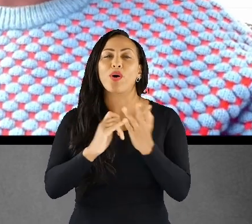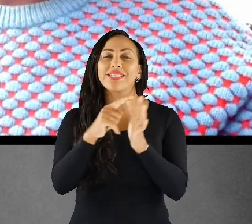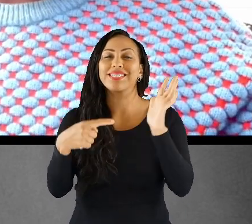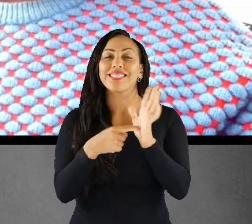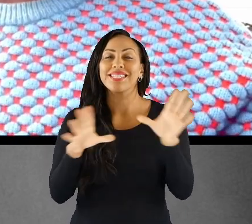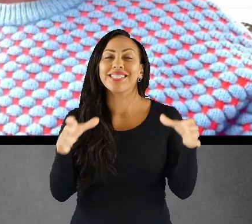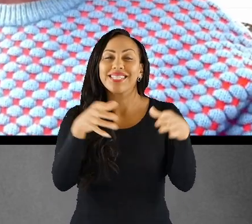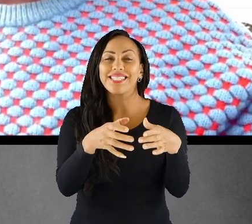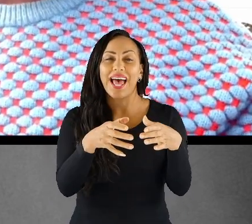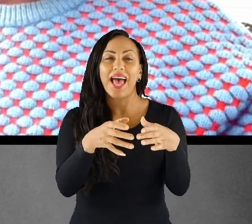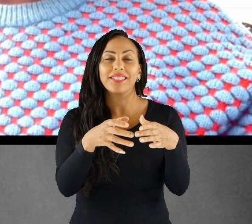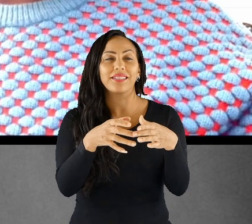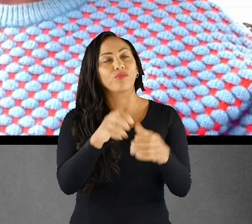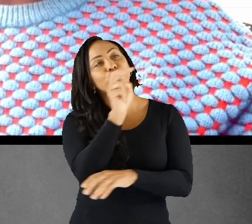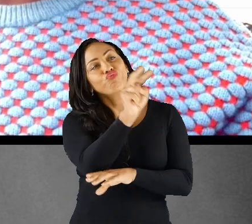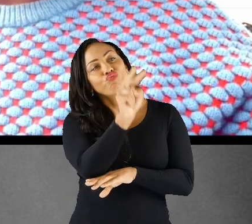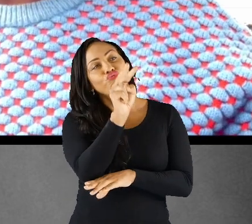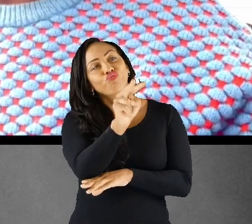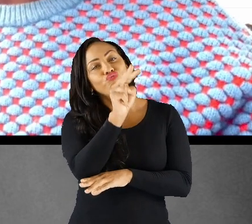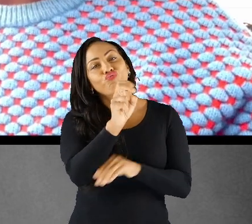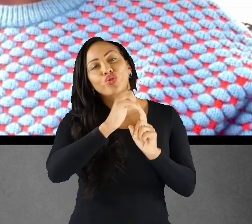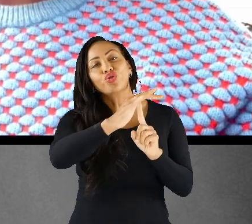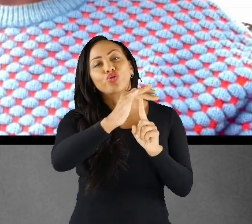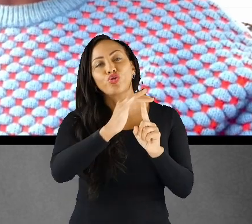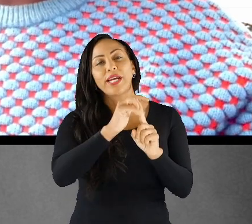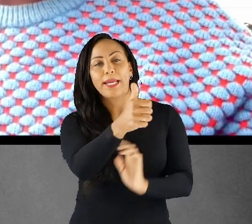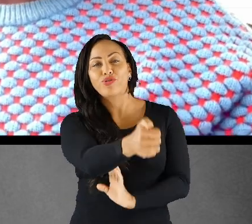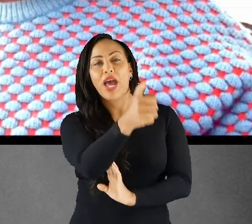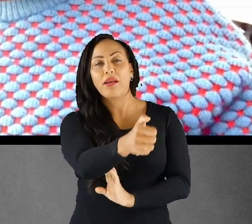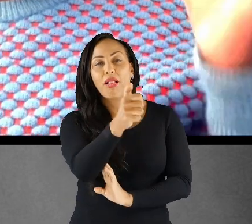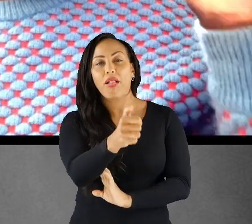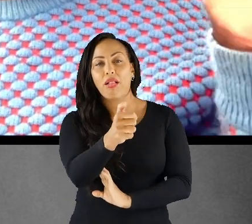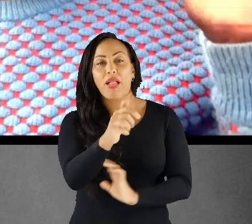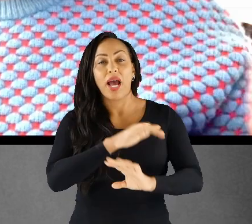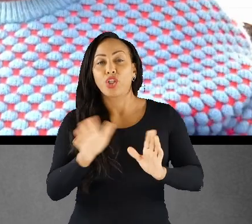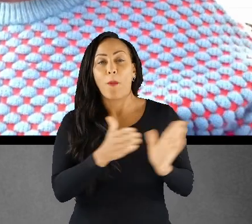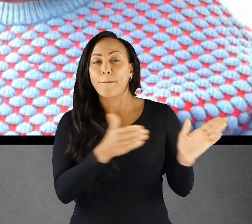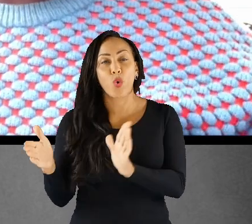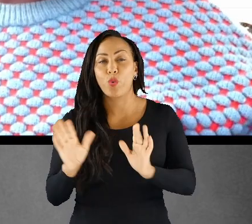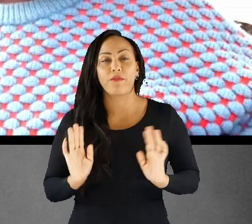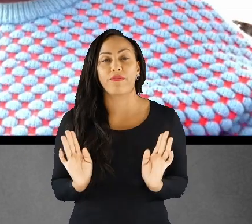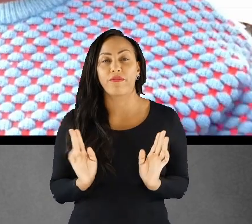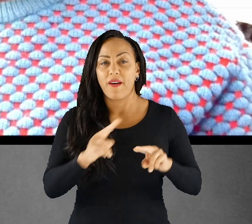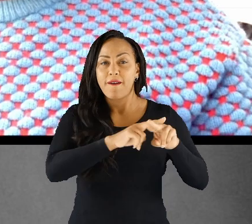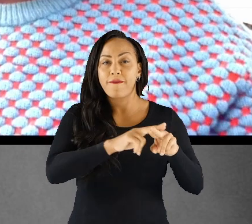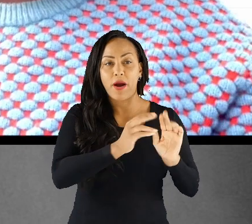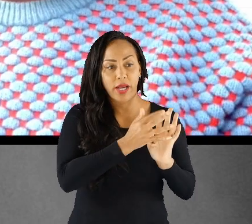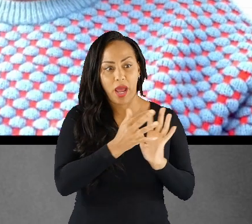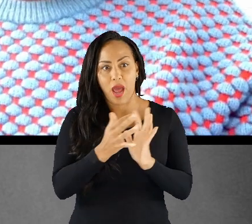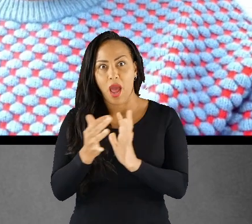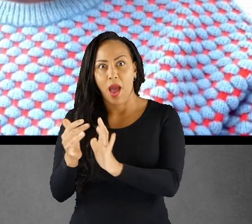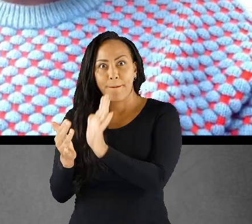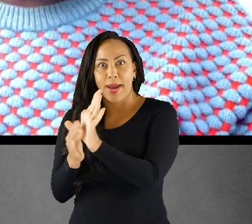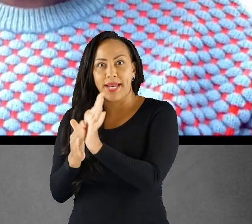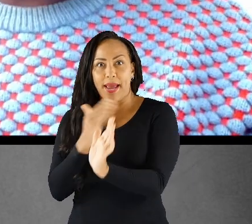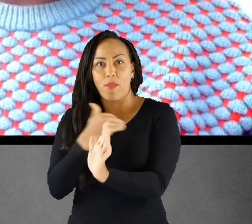streaming channel, and I literally just, that's it. I don't move from like, so if it's a Friday, I don't move again until